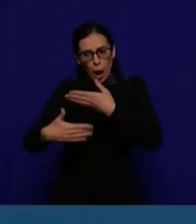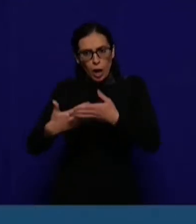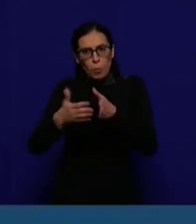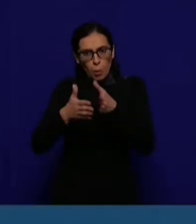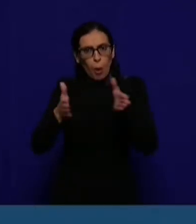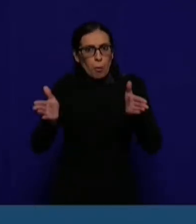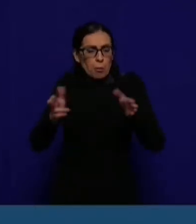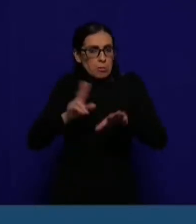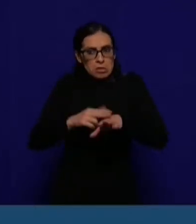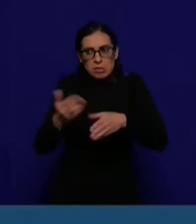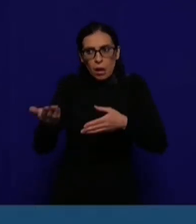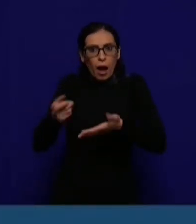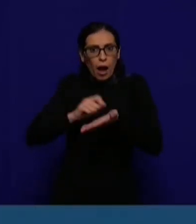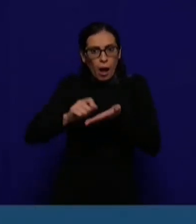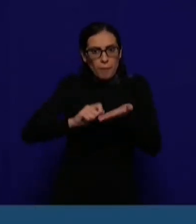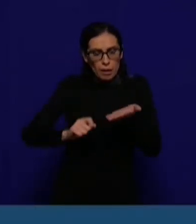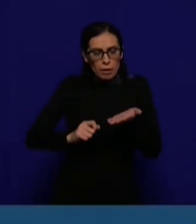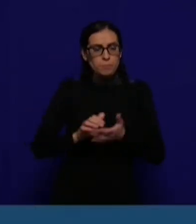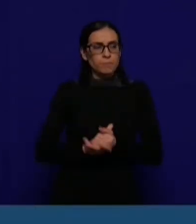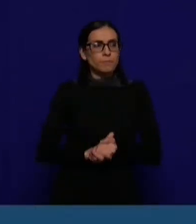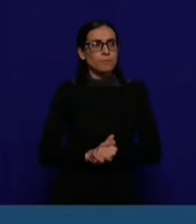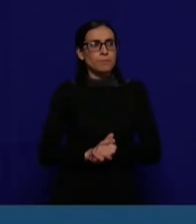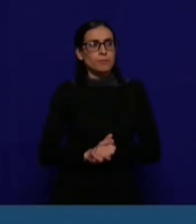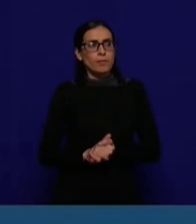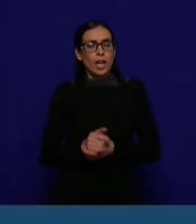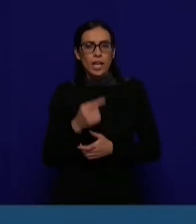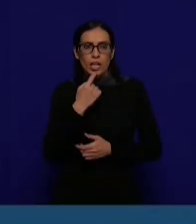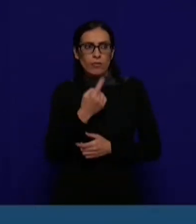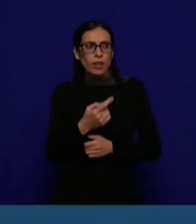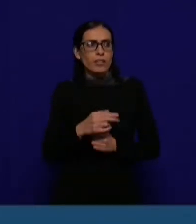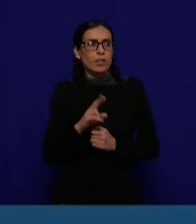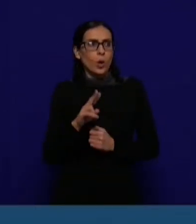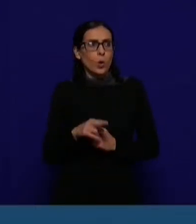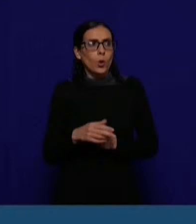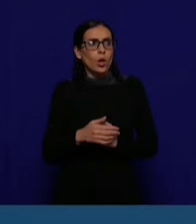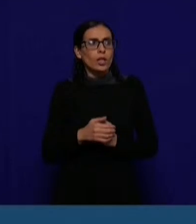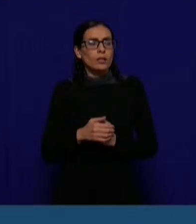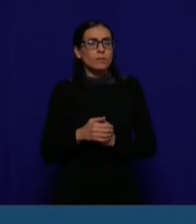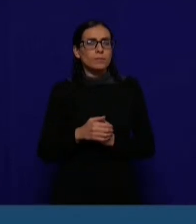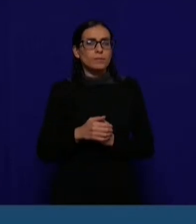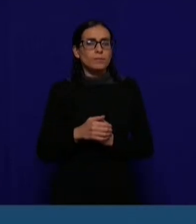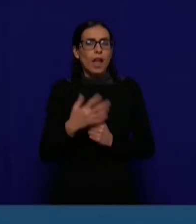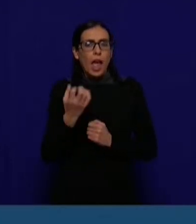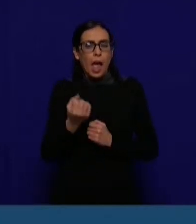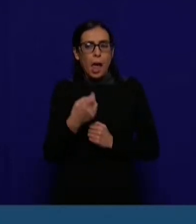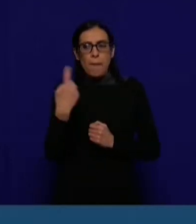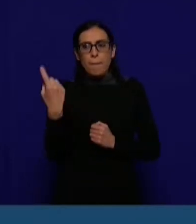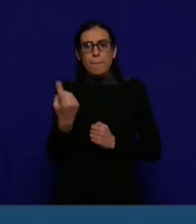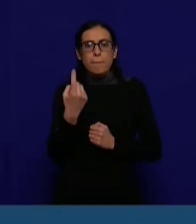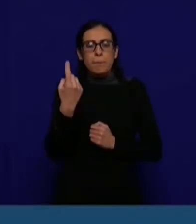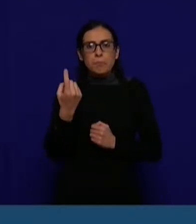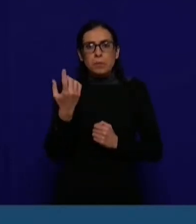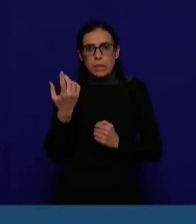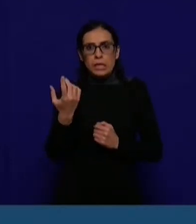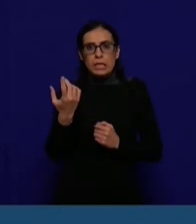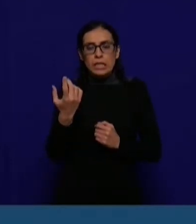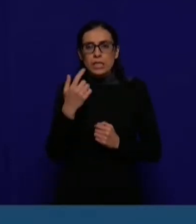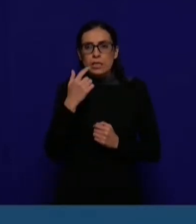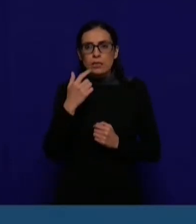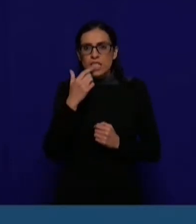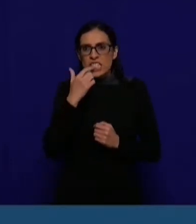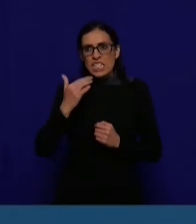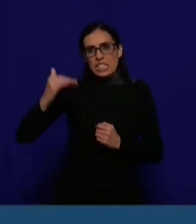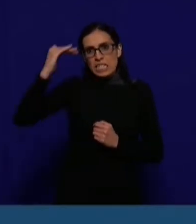dawn il-vaccination. Bħalma kont qegħdin nsemmu l-għatem persuni li għandhom kif qed tajjeb inti fuq